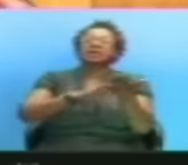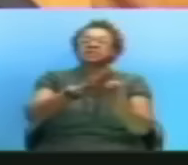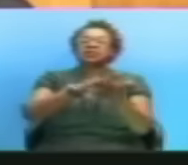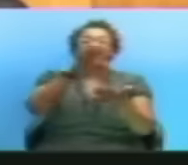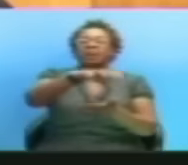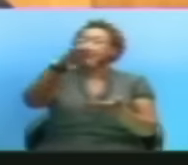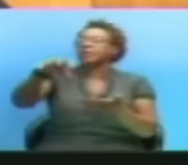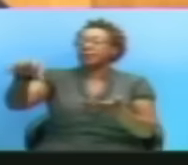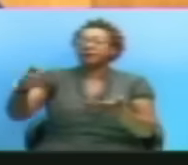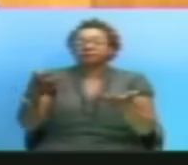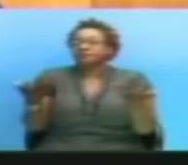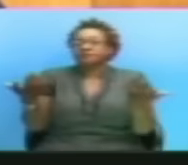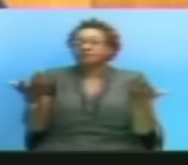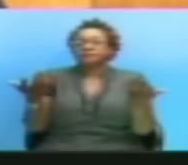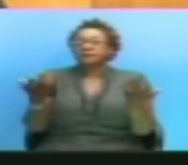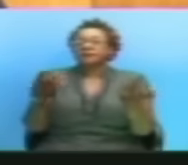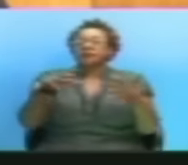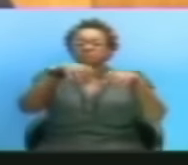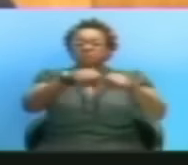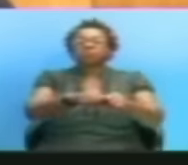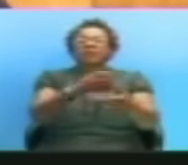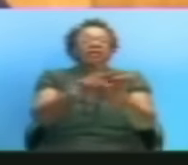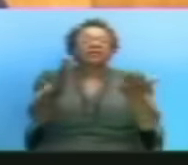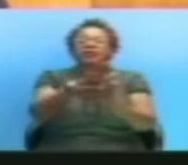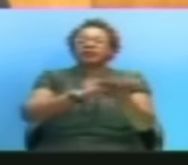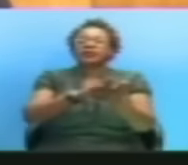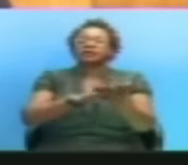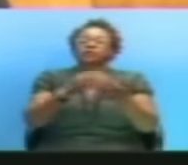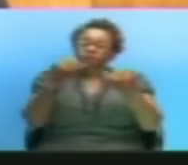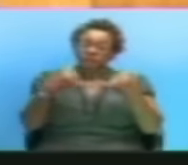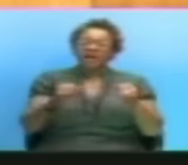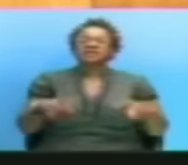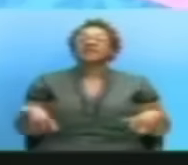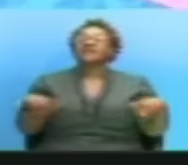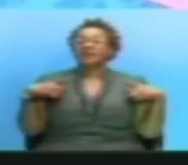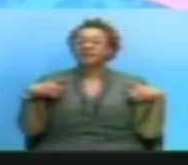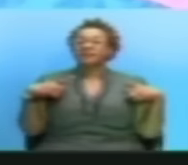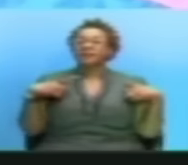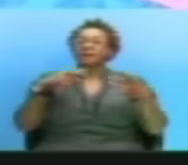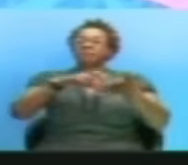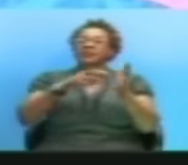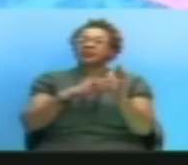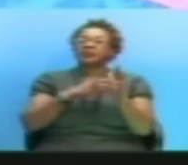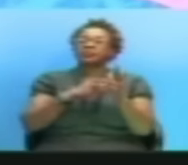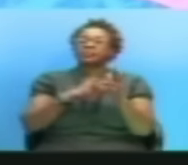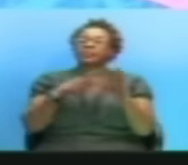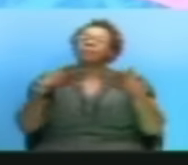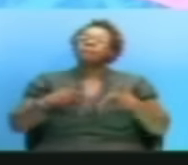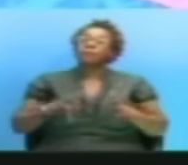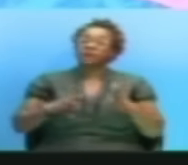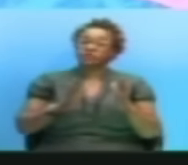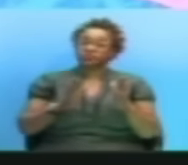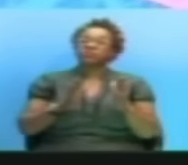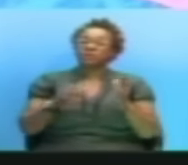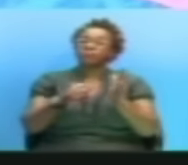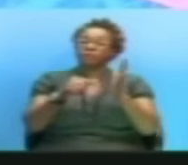areas that they're not supposed to be on. Yes, they encroach on those areas to try and make a living. So a big problem here is the influx of people, population.